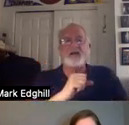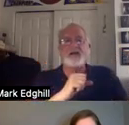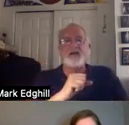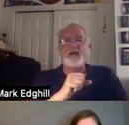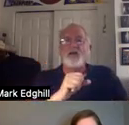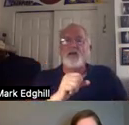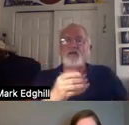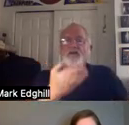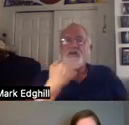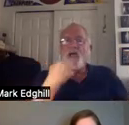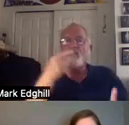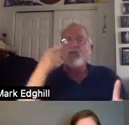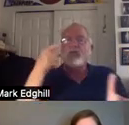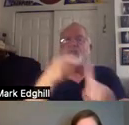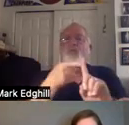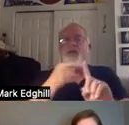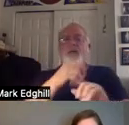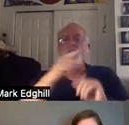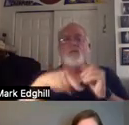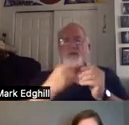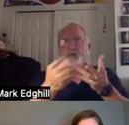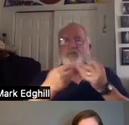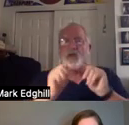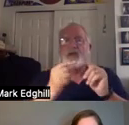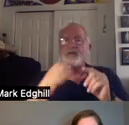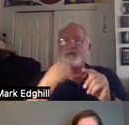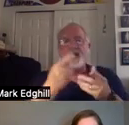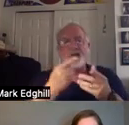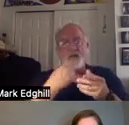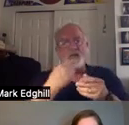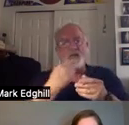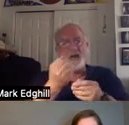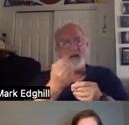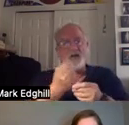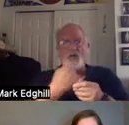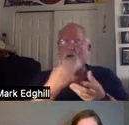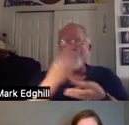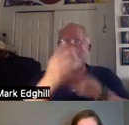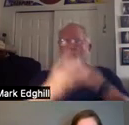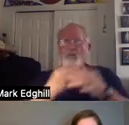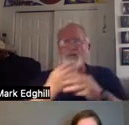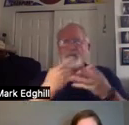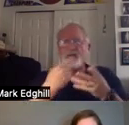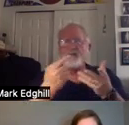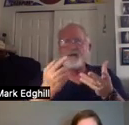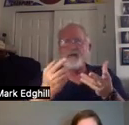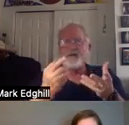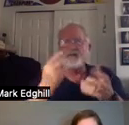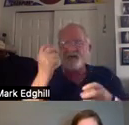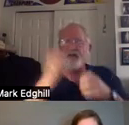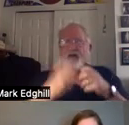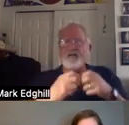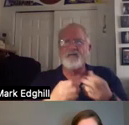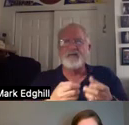huge piece of art. It's fascinating. Got right to the point about what she's. And it got right to the point about what she was trying to say. And, you